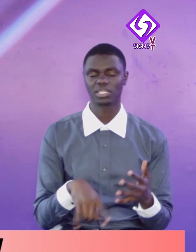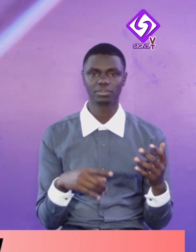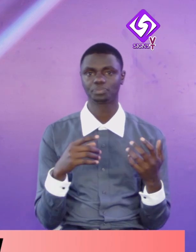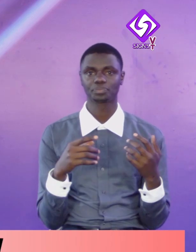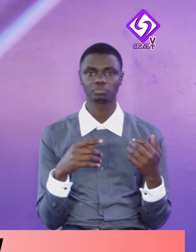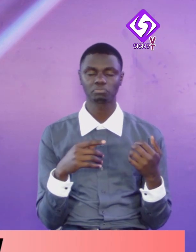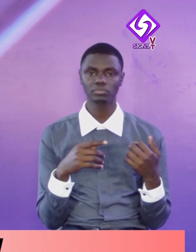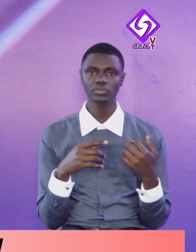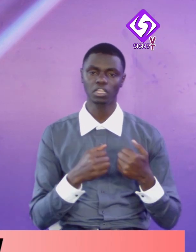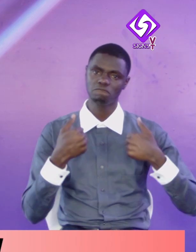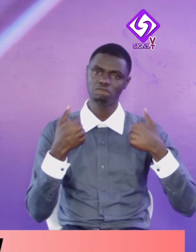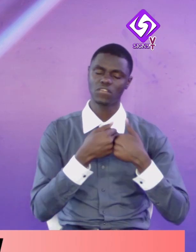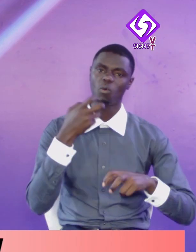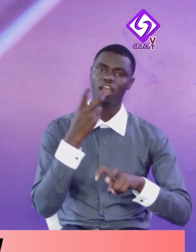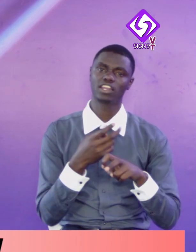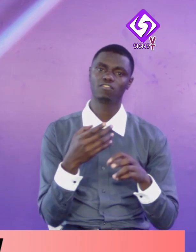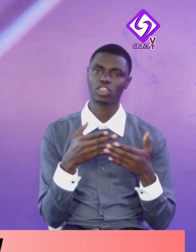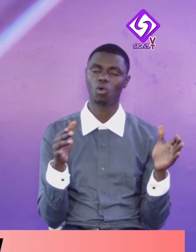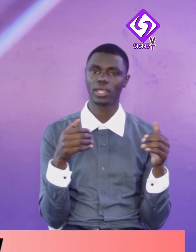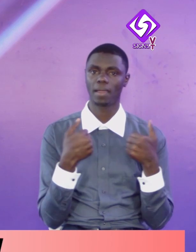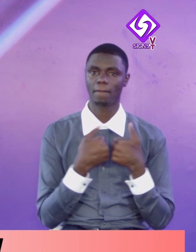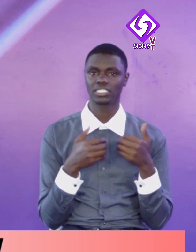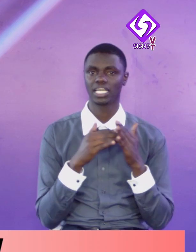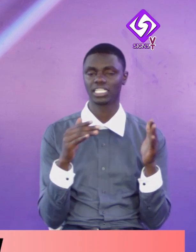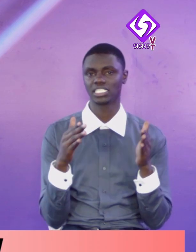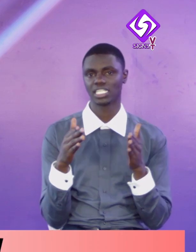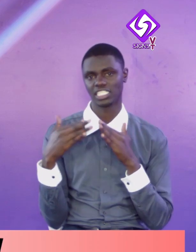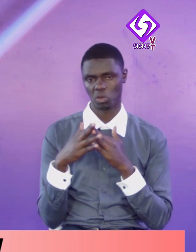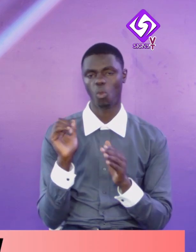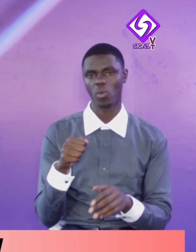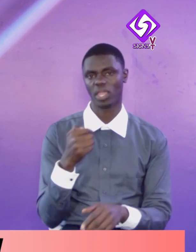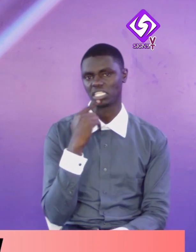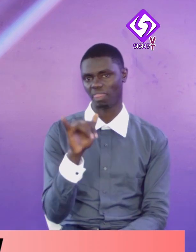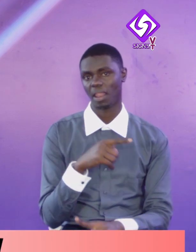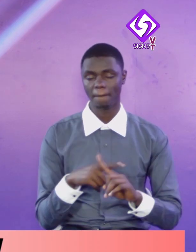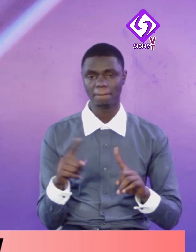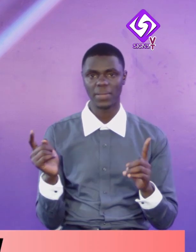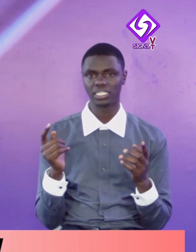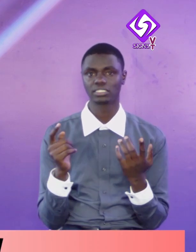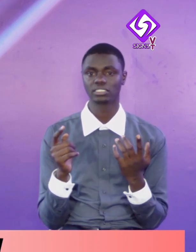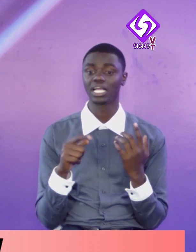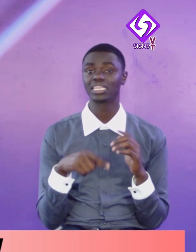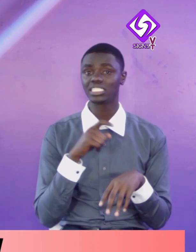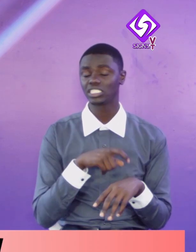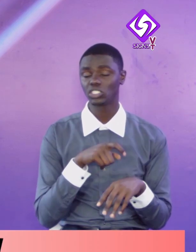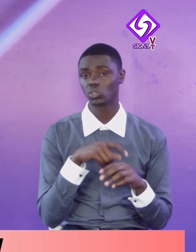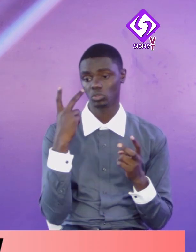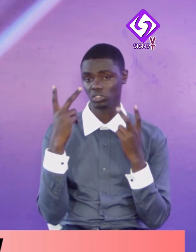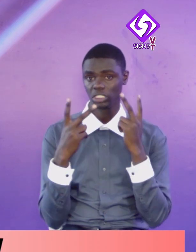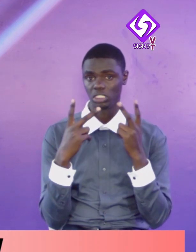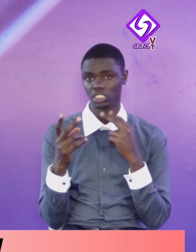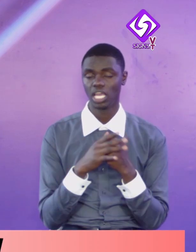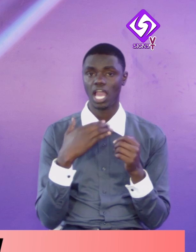for the opener games, especially against Arsenal. But going into this season, we have seen they have